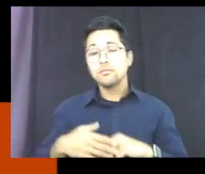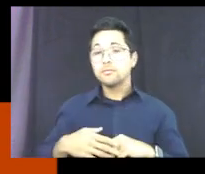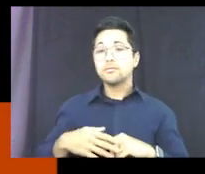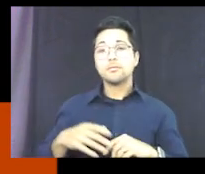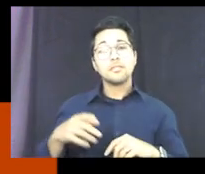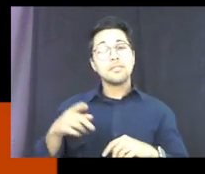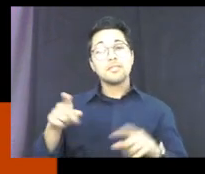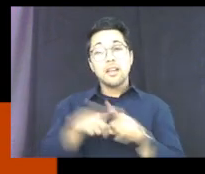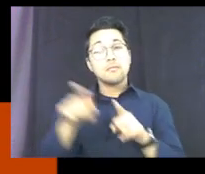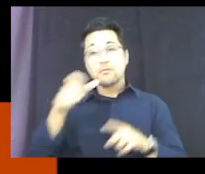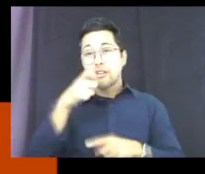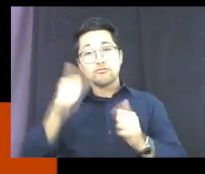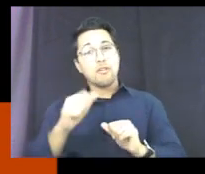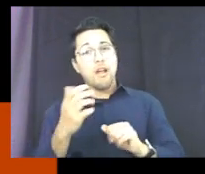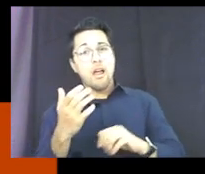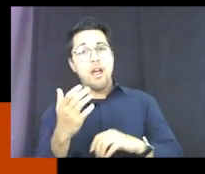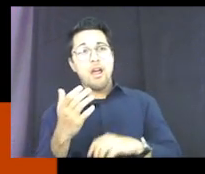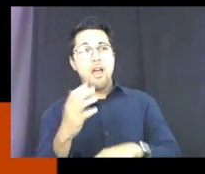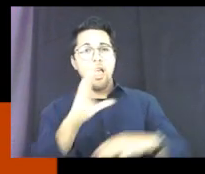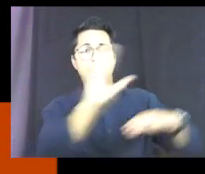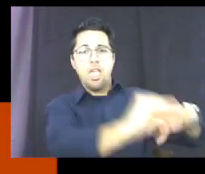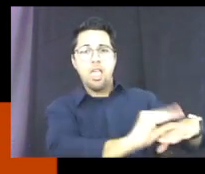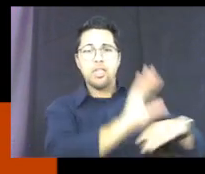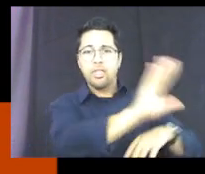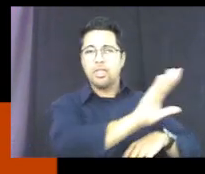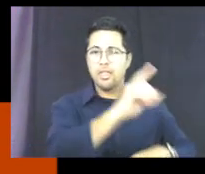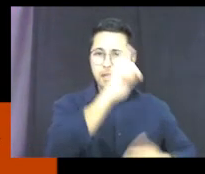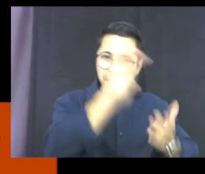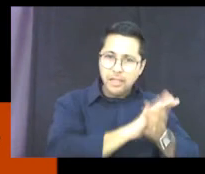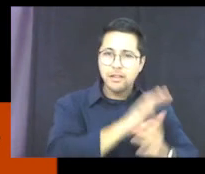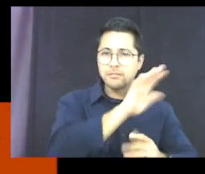to invalidate their views or discredit them.